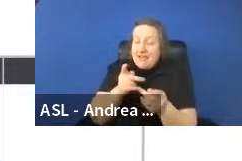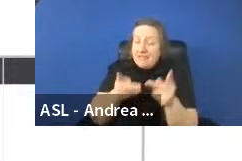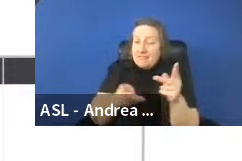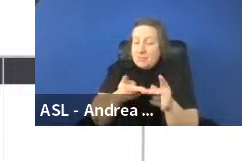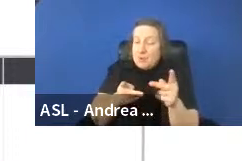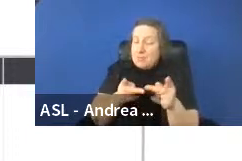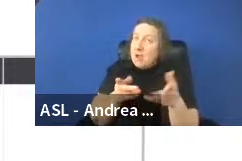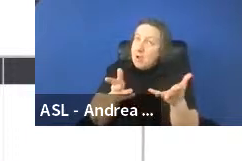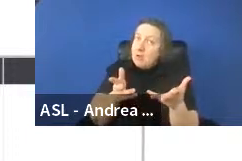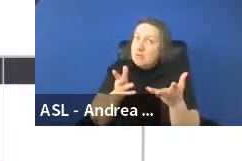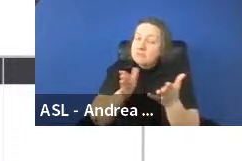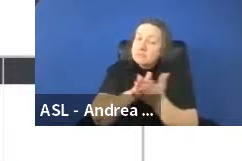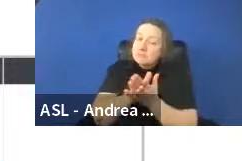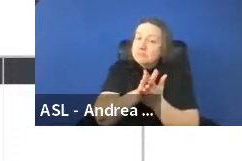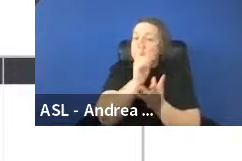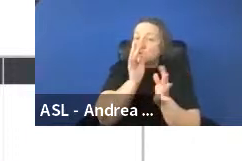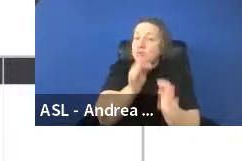really